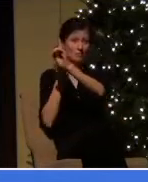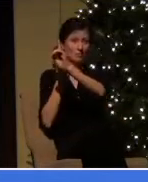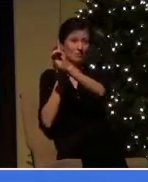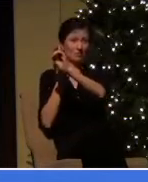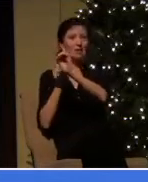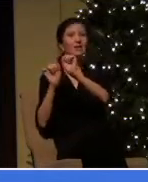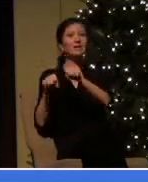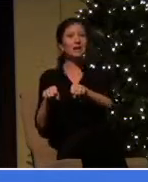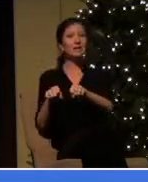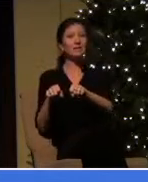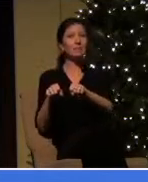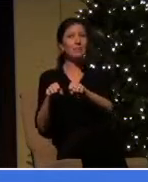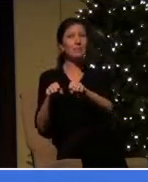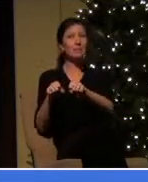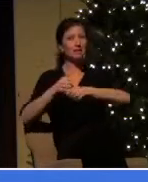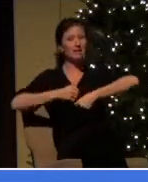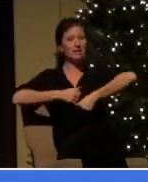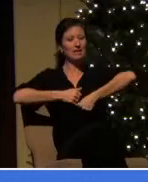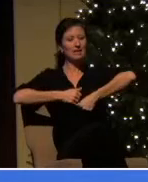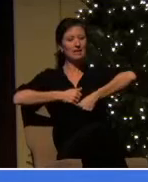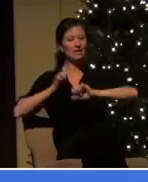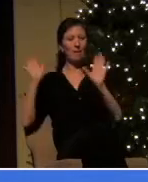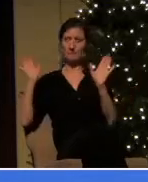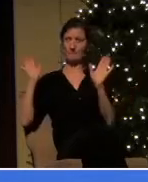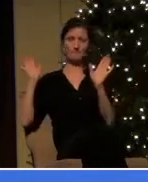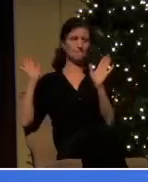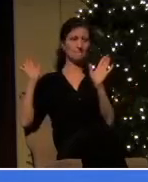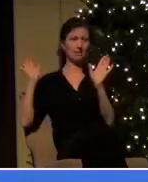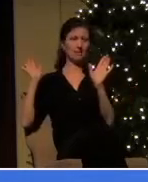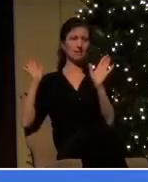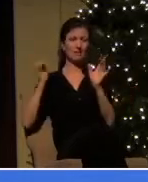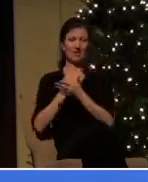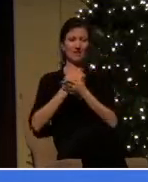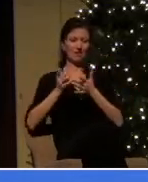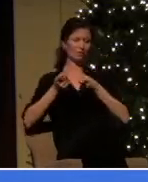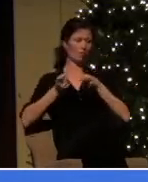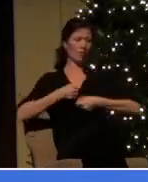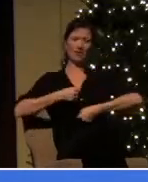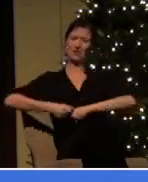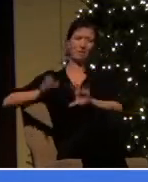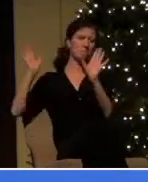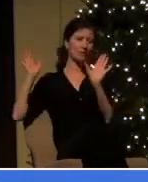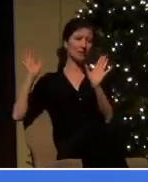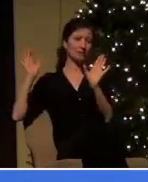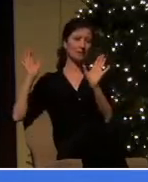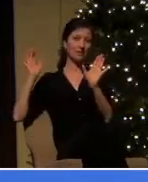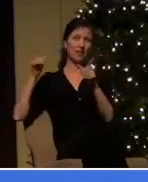life, let him do what needs to be done to break down the strongholds that keep us from living alive.